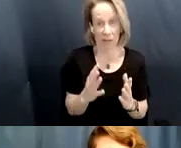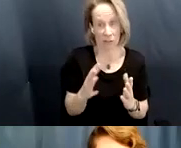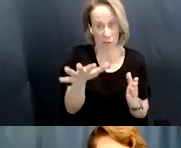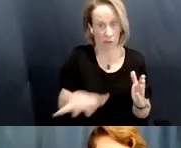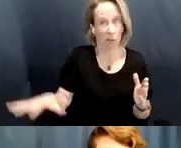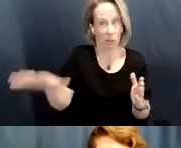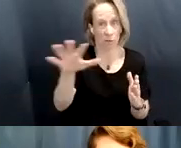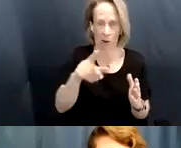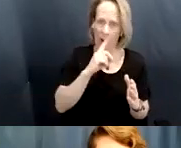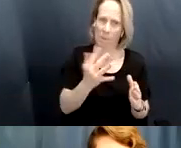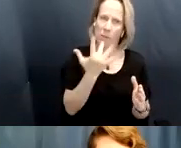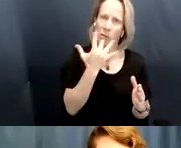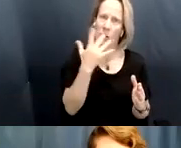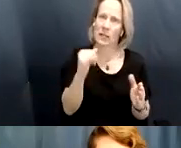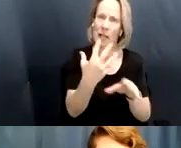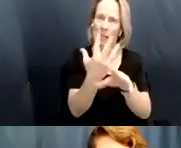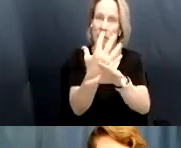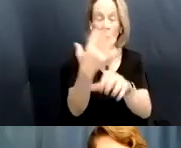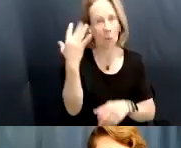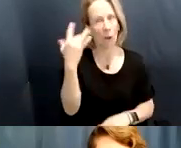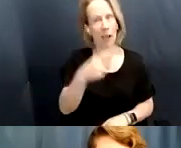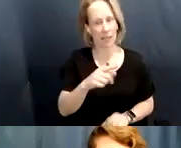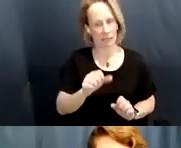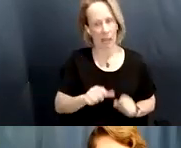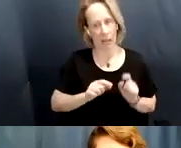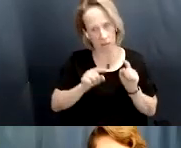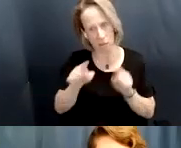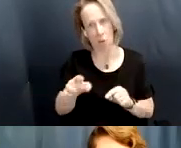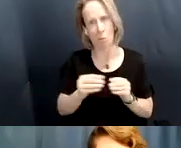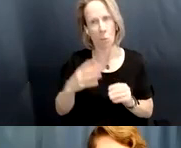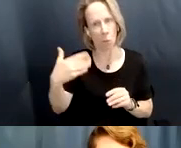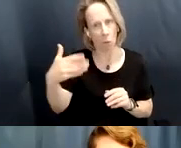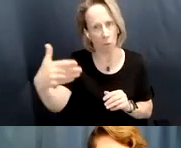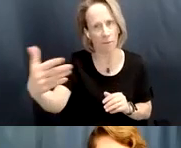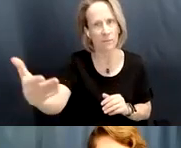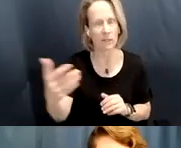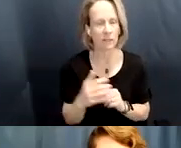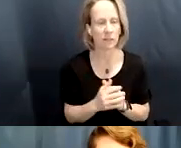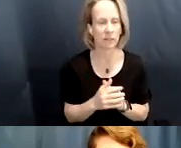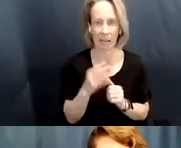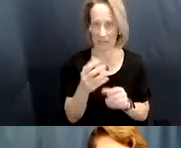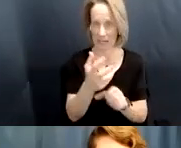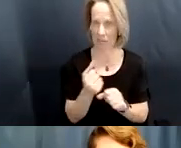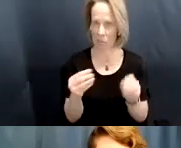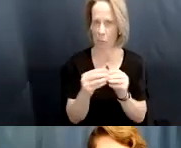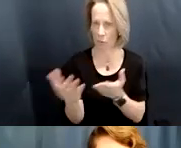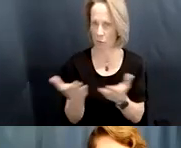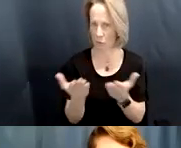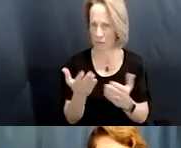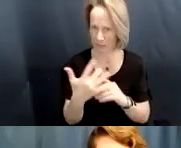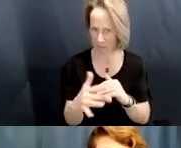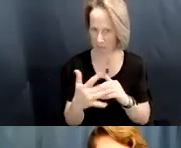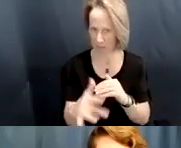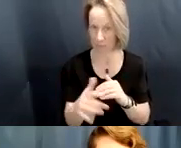ability to join on a more regular basis and to have services available to them. So just a few things to